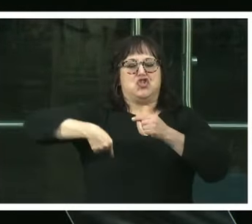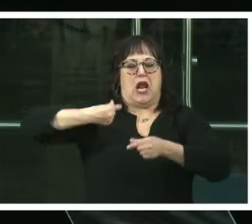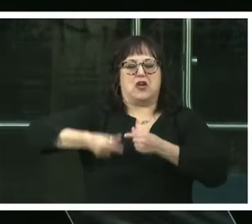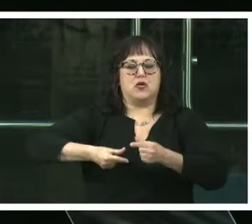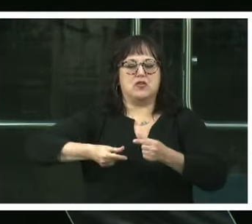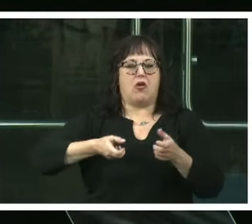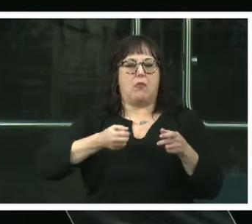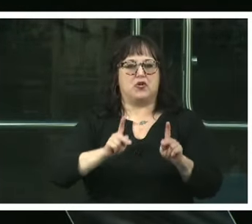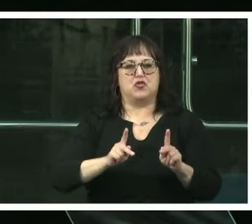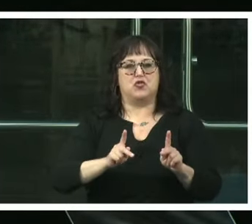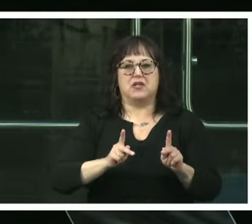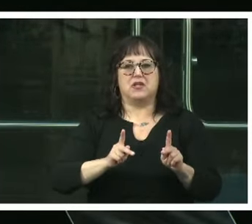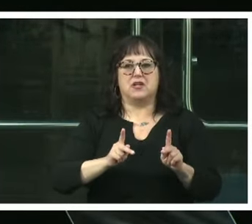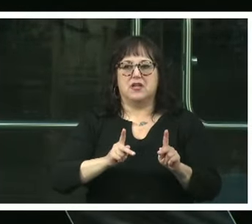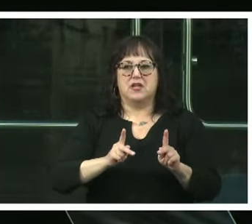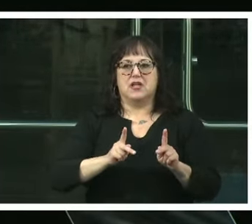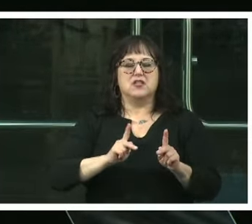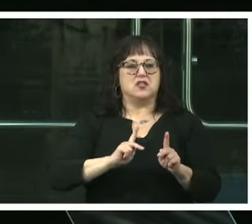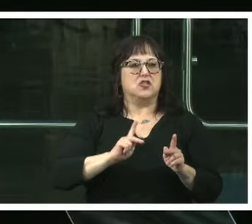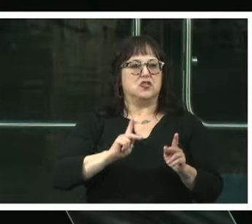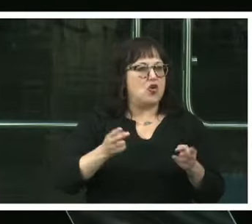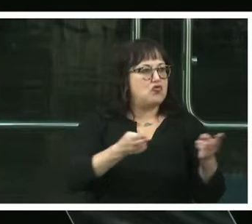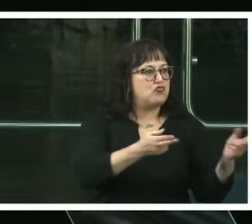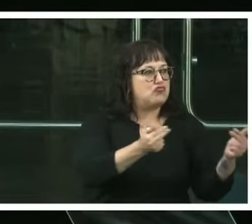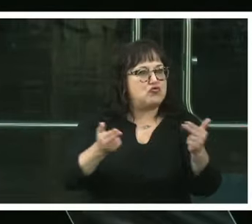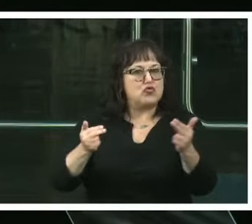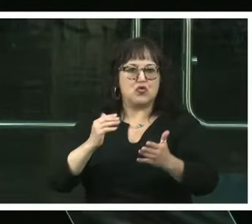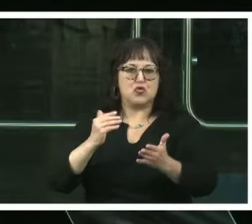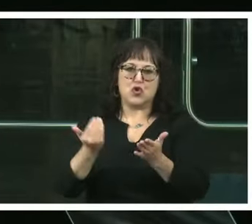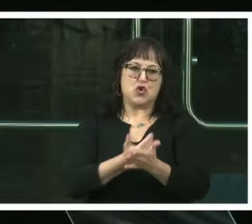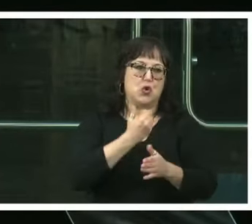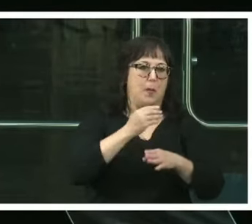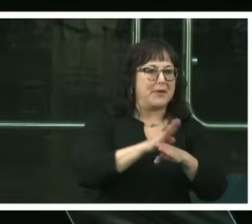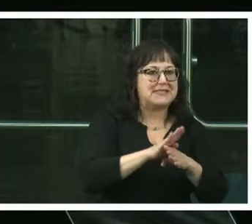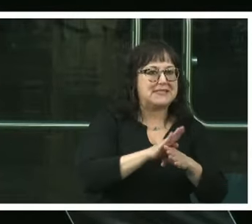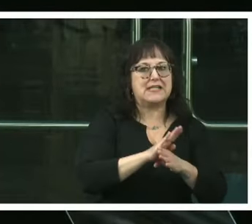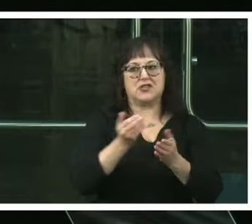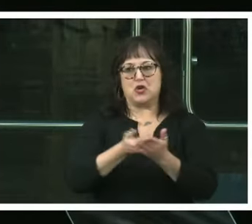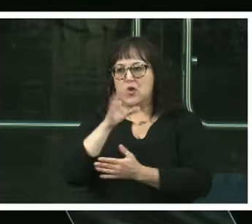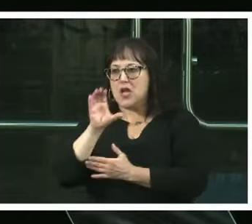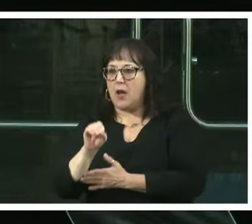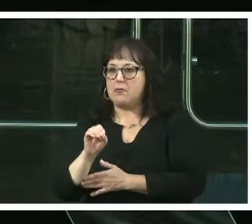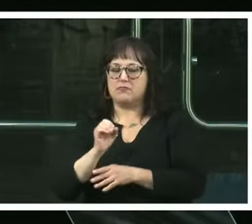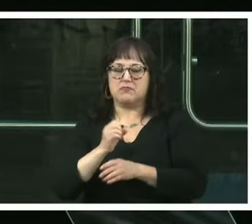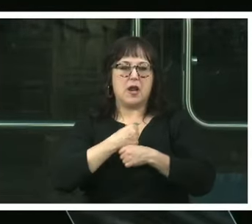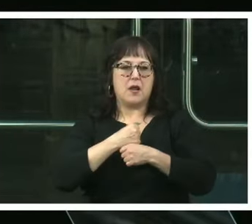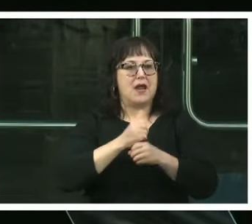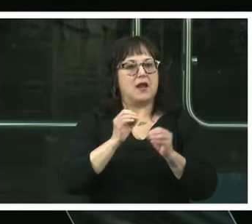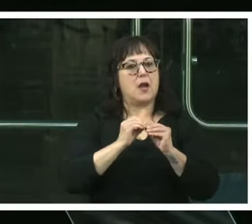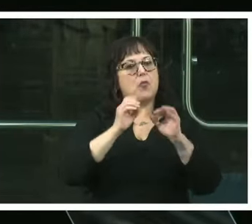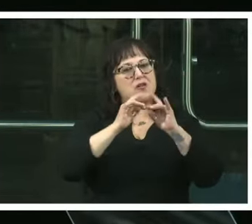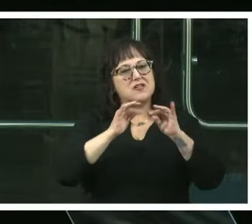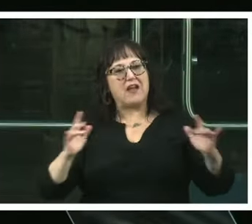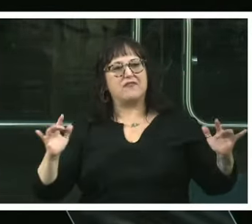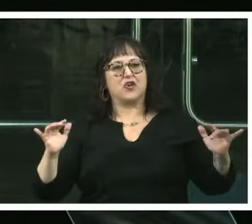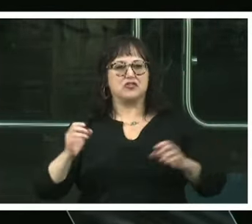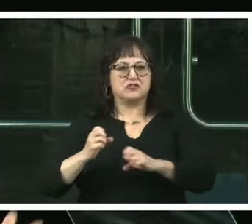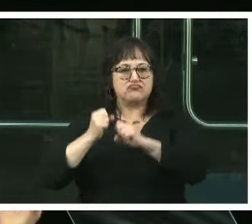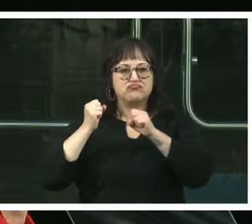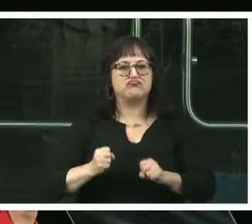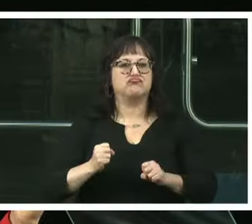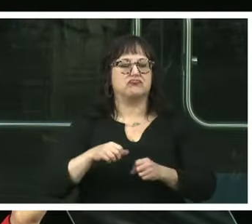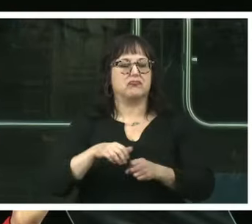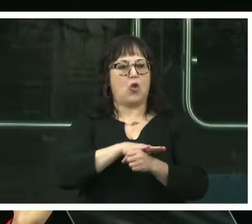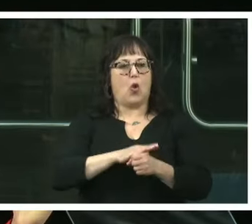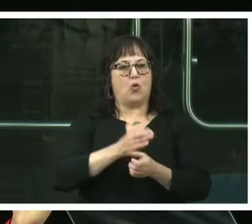recruit new business sectors and companies and to create a more diverse and resilient local economy.